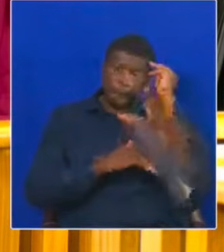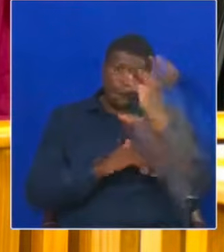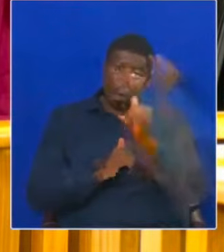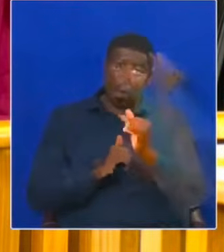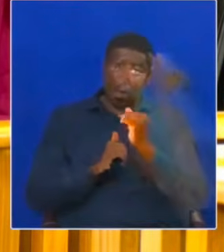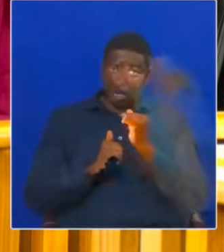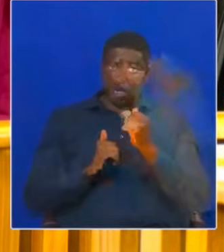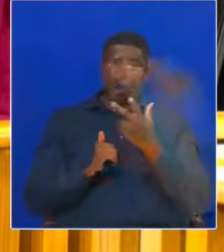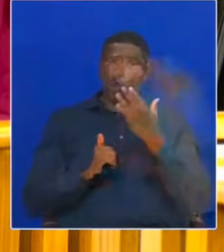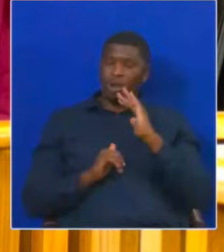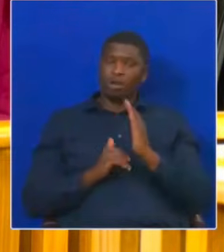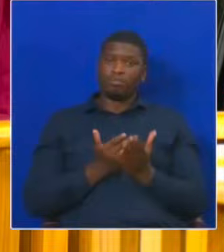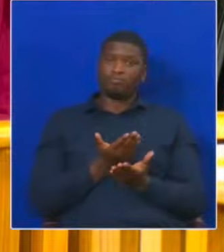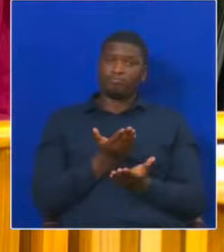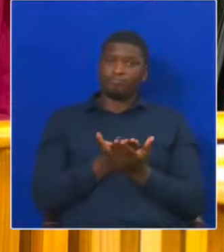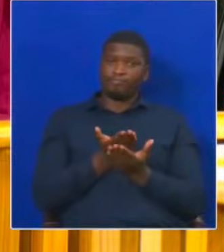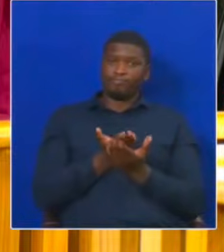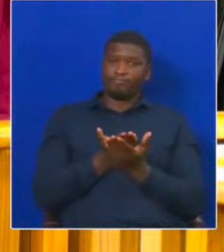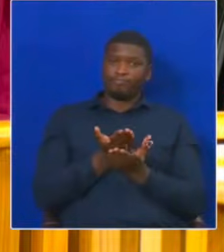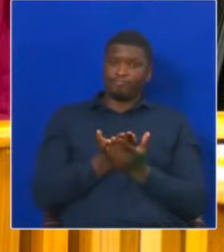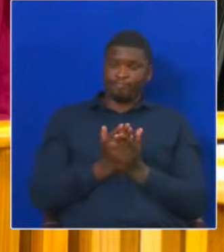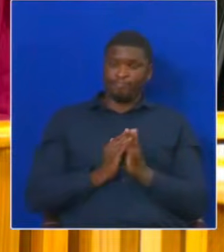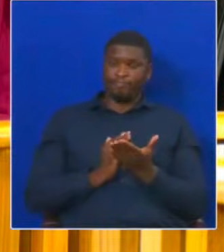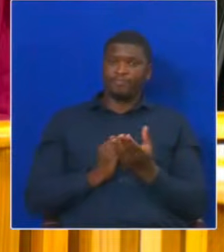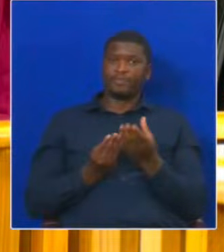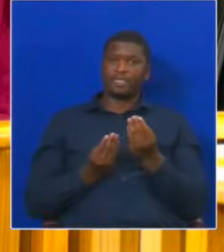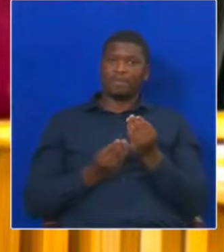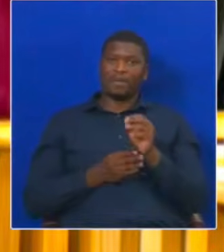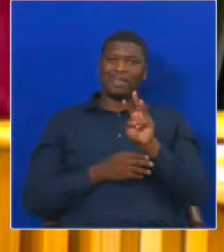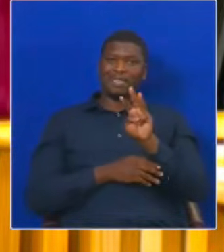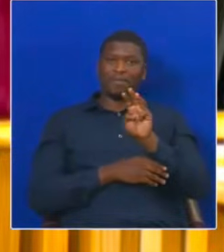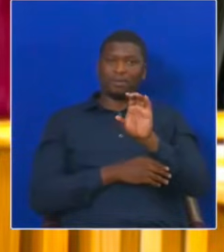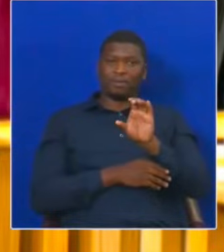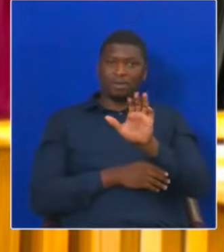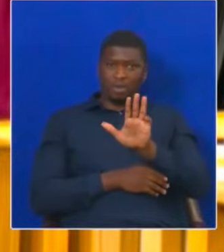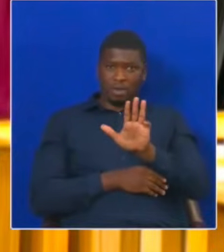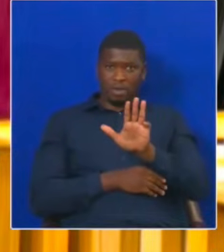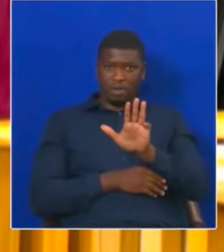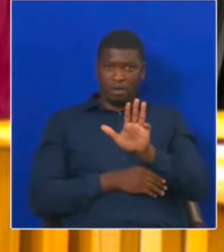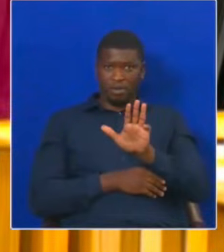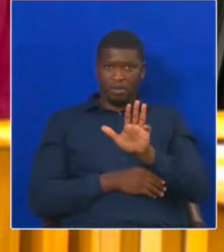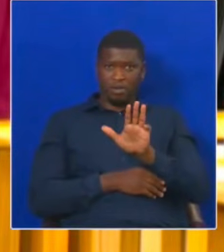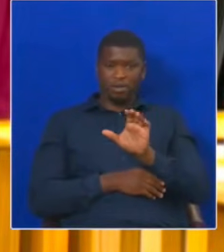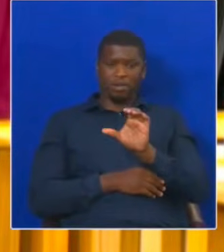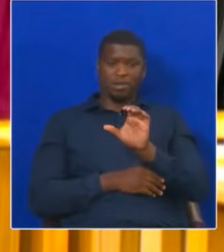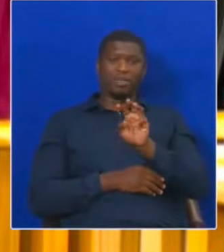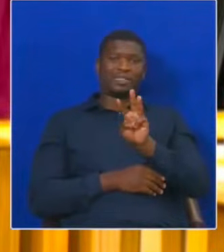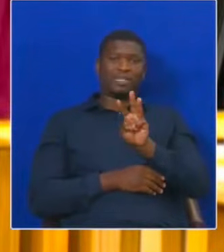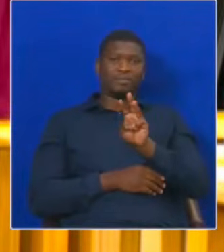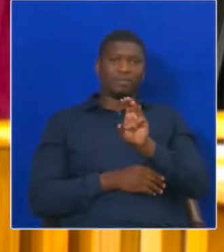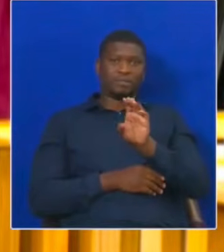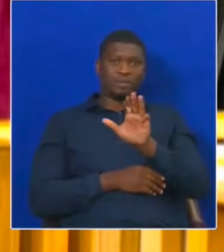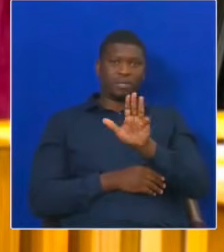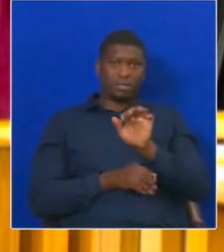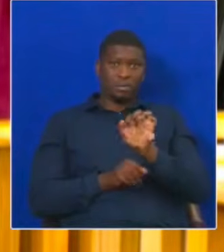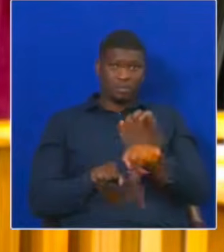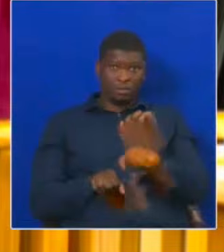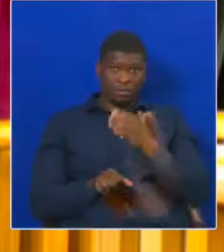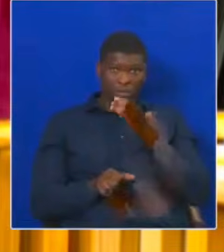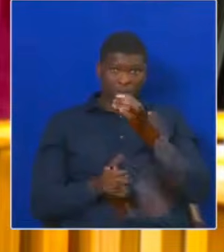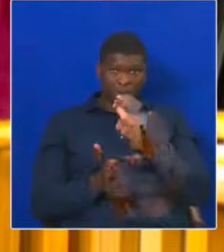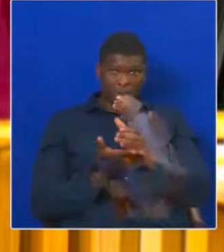is annexure number WC9. WC9. That is